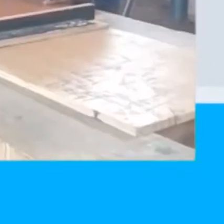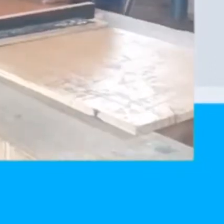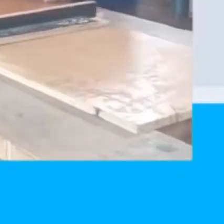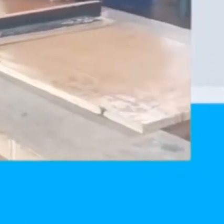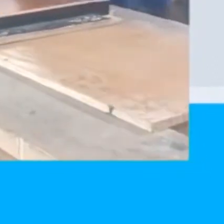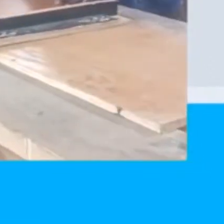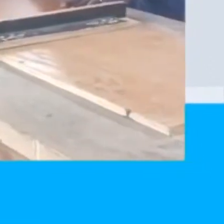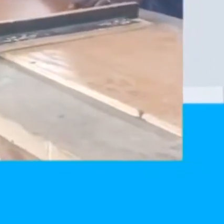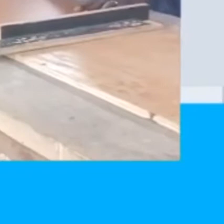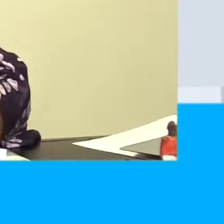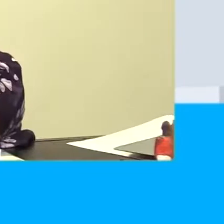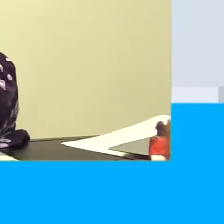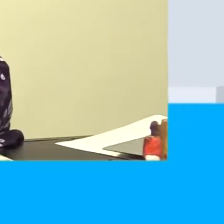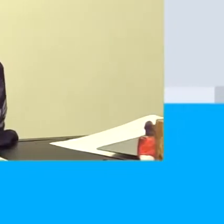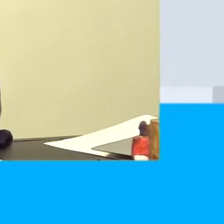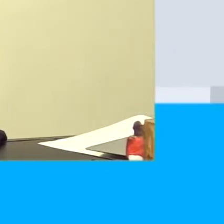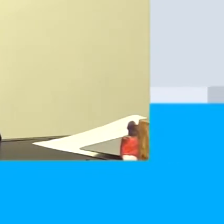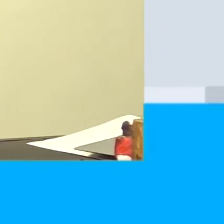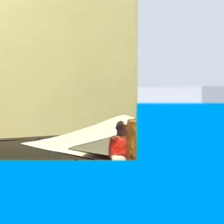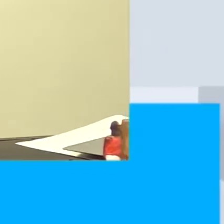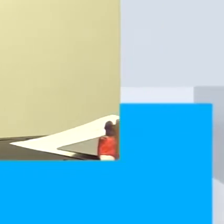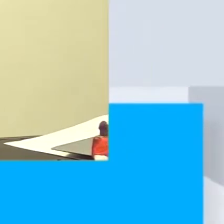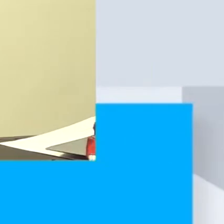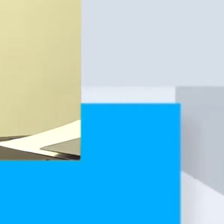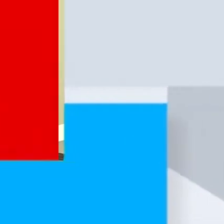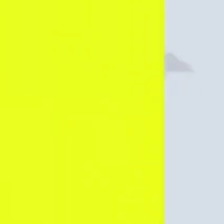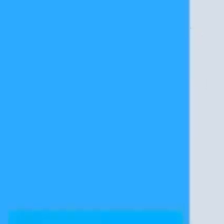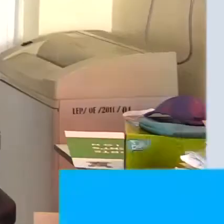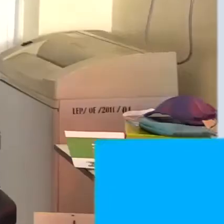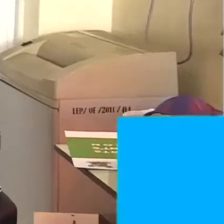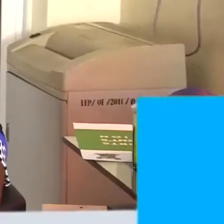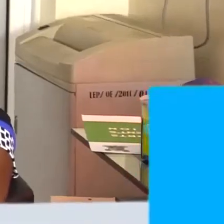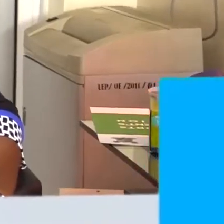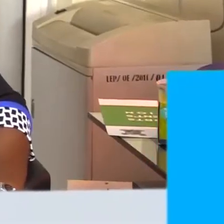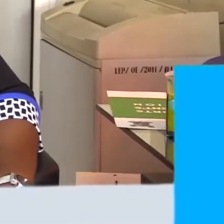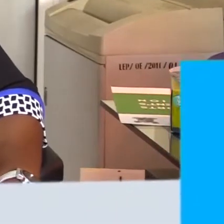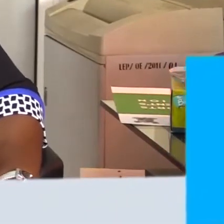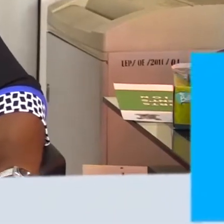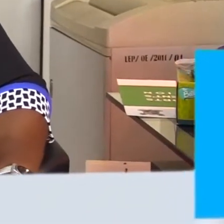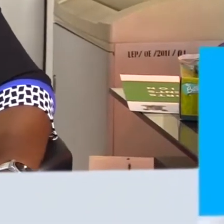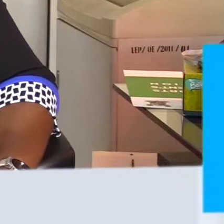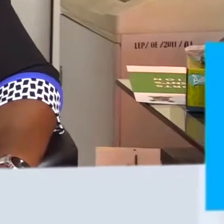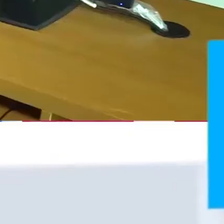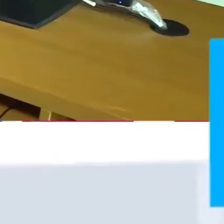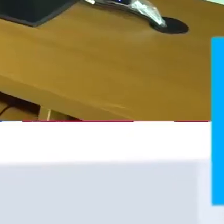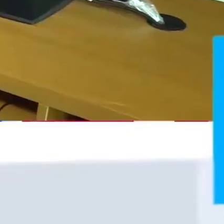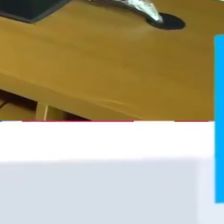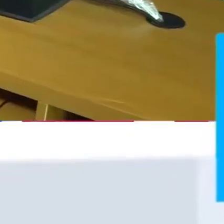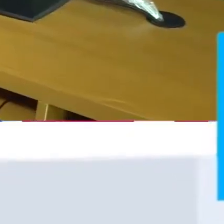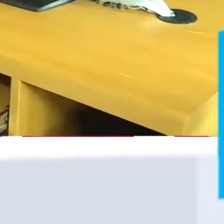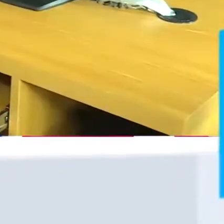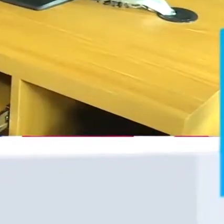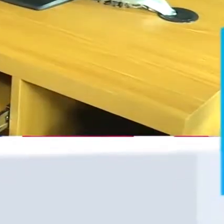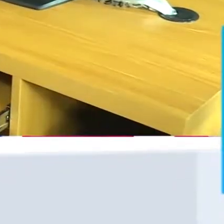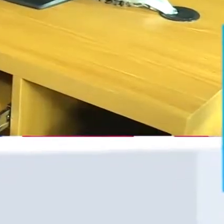is a lot more than just the cognitive side of things. Development of a child is 360, and that's